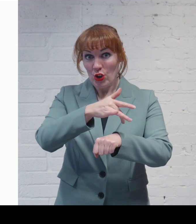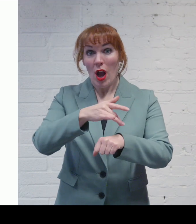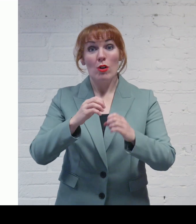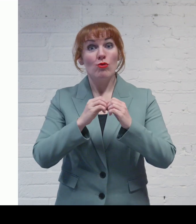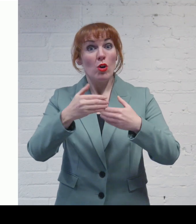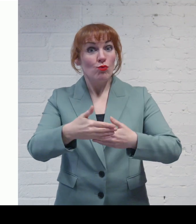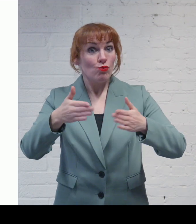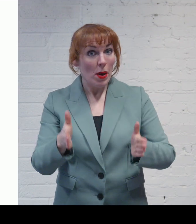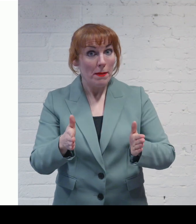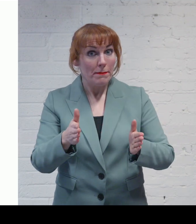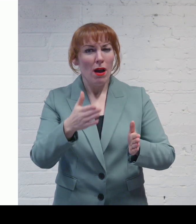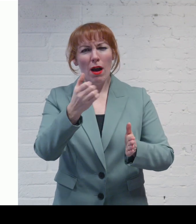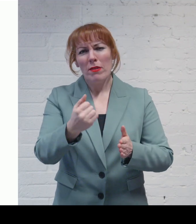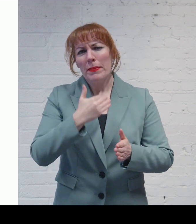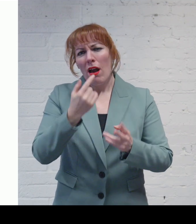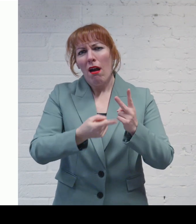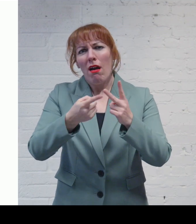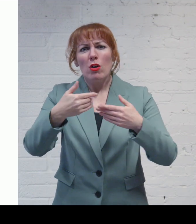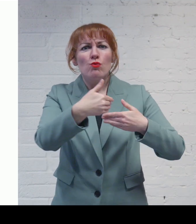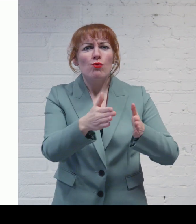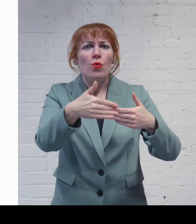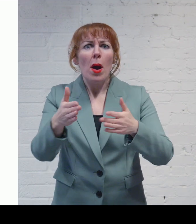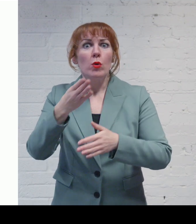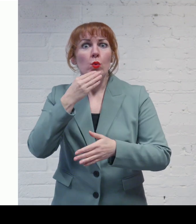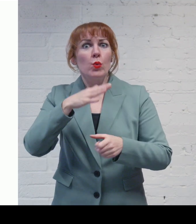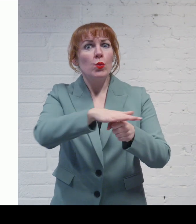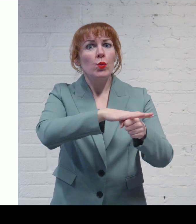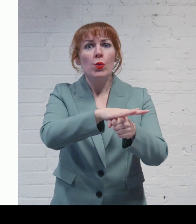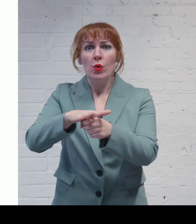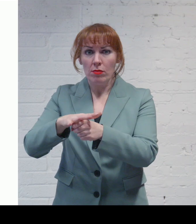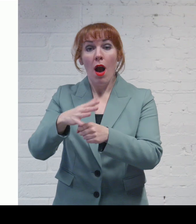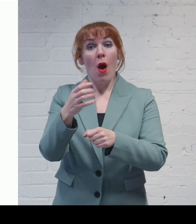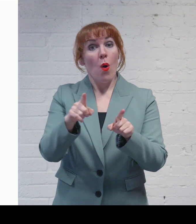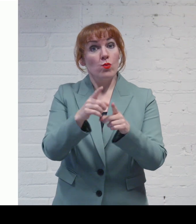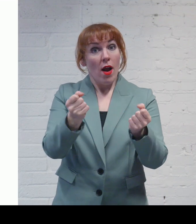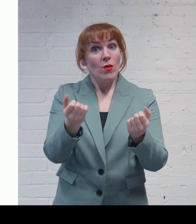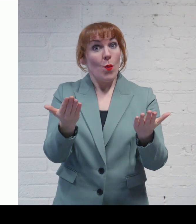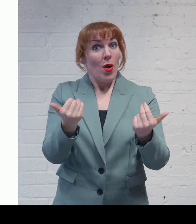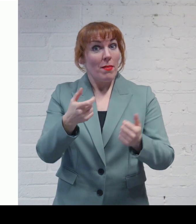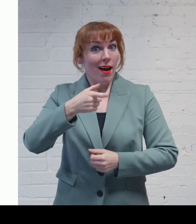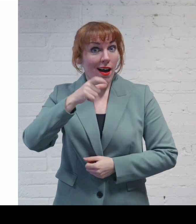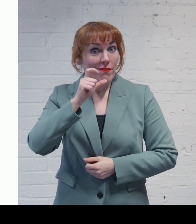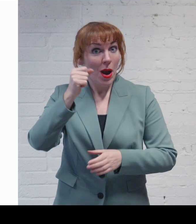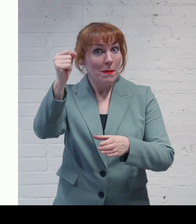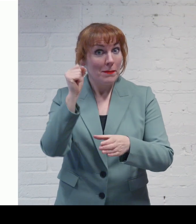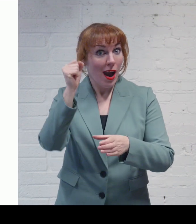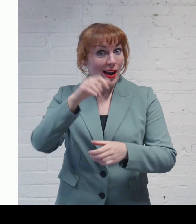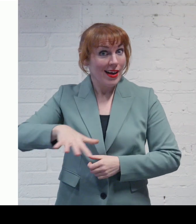At the Lyric you will find two theatres, a rehearsal room, other multifunctional spaces and a welcoming cafe and bar